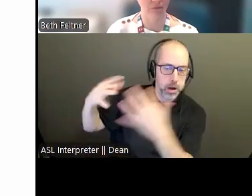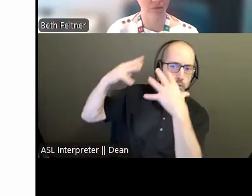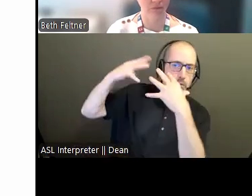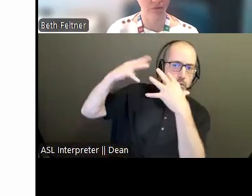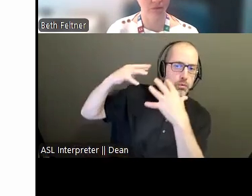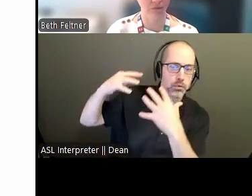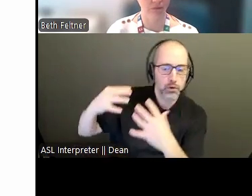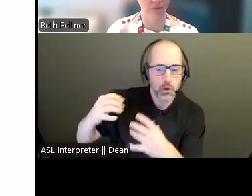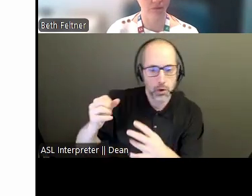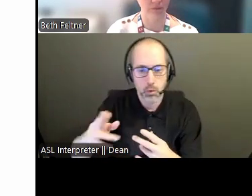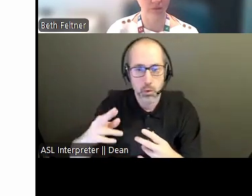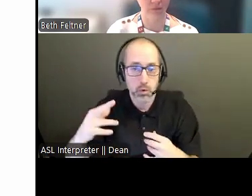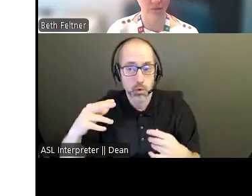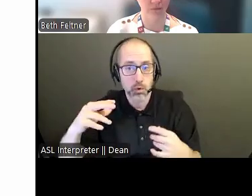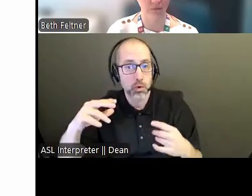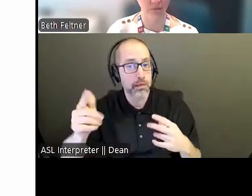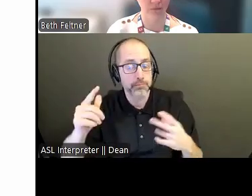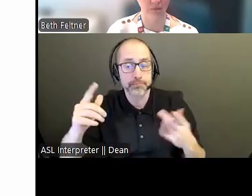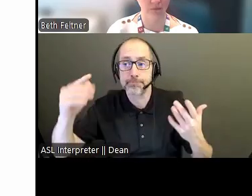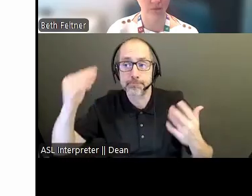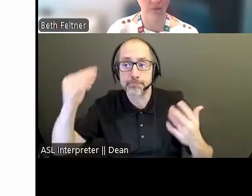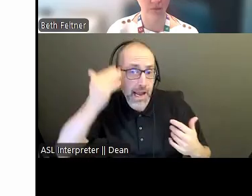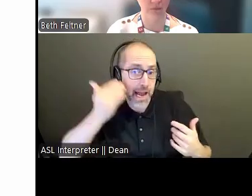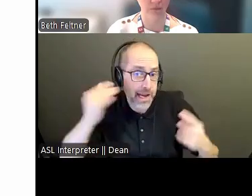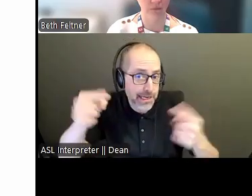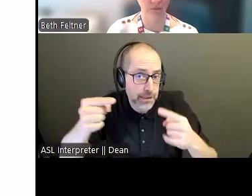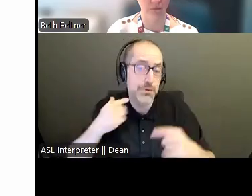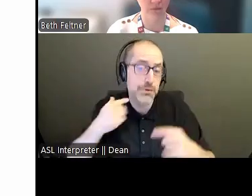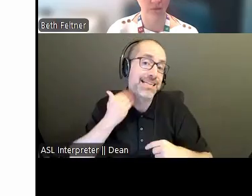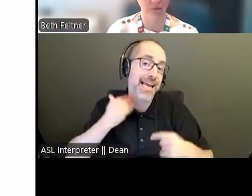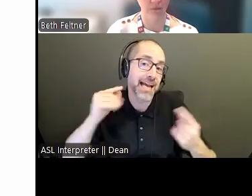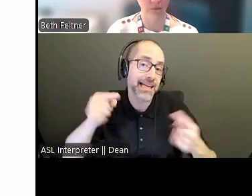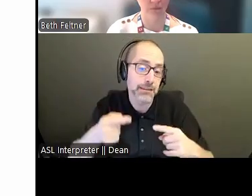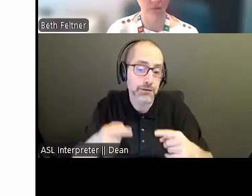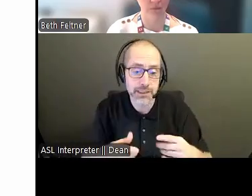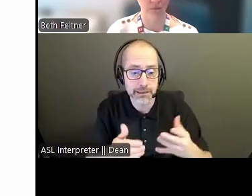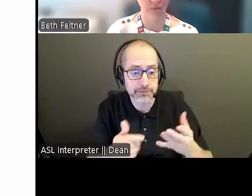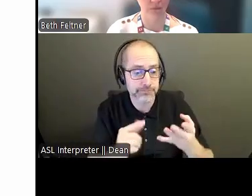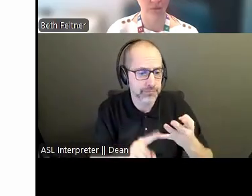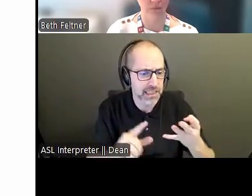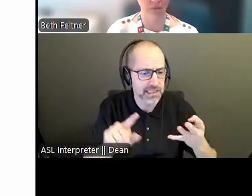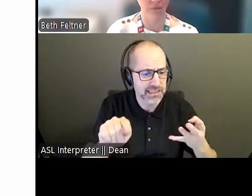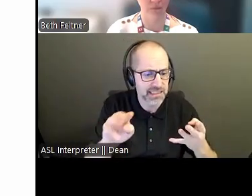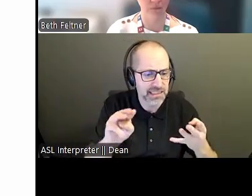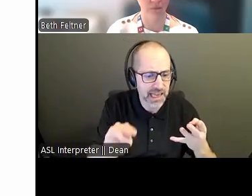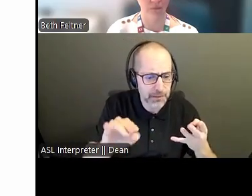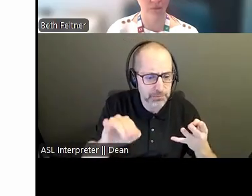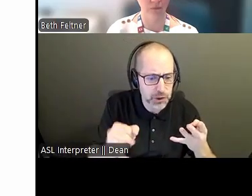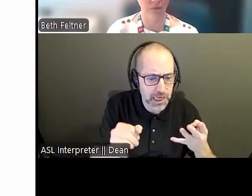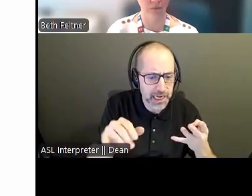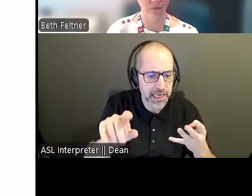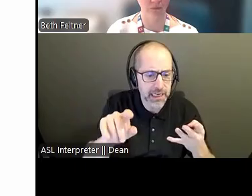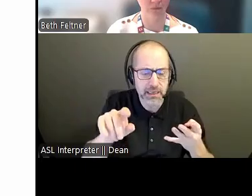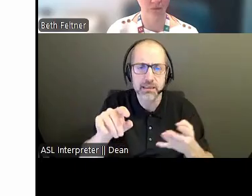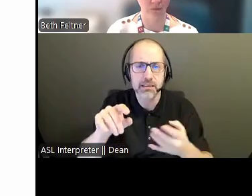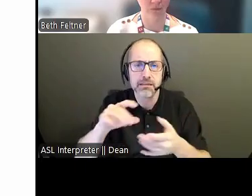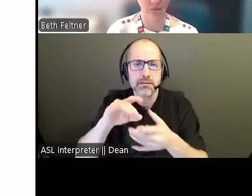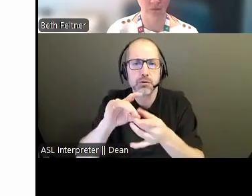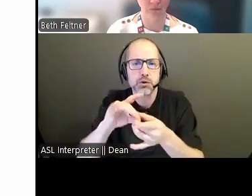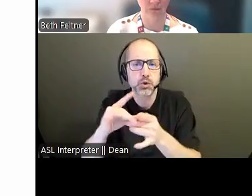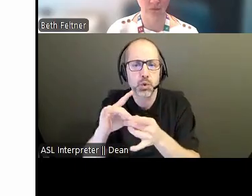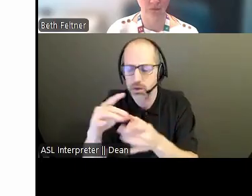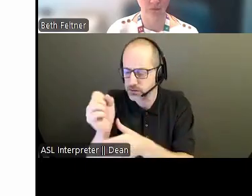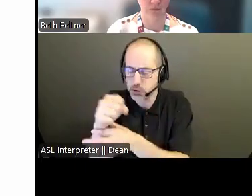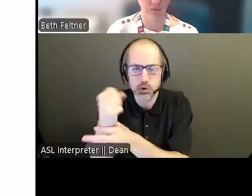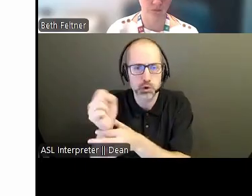neck injuries, sometimes TMJ or temporomandibular, like joint issues